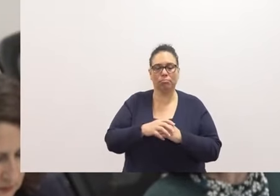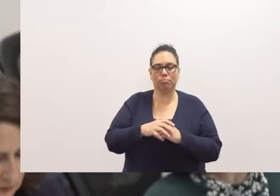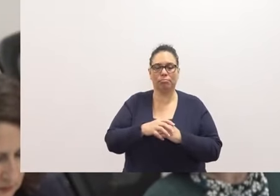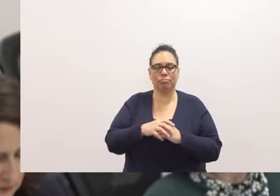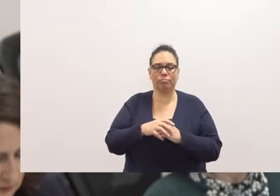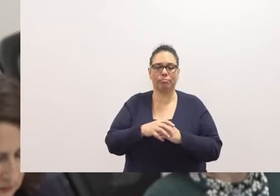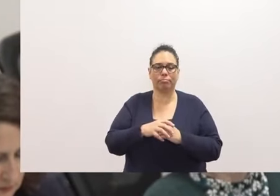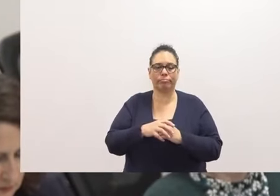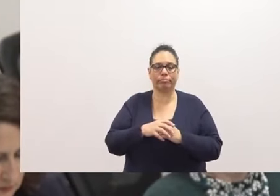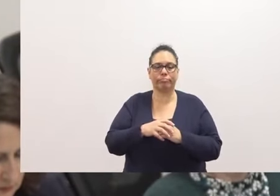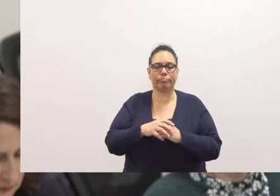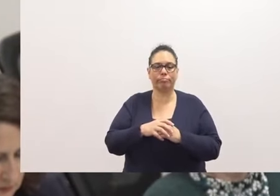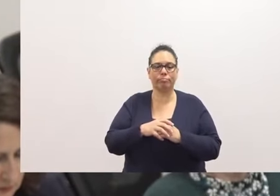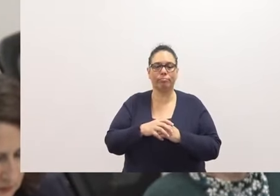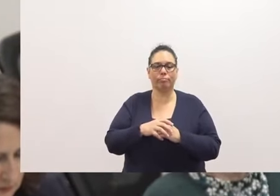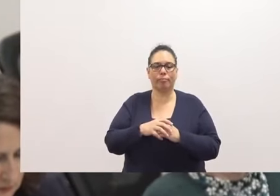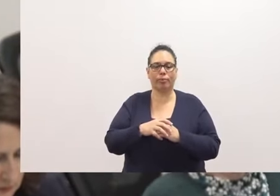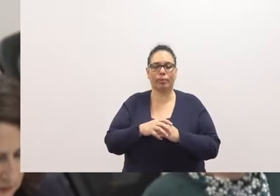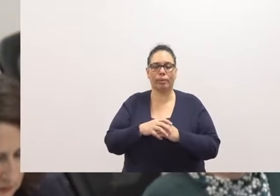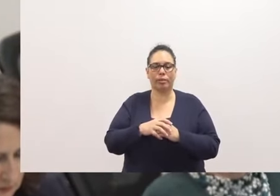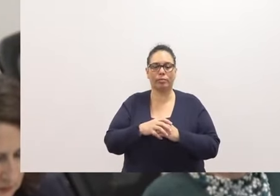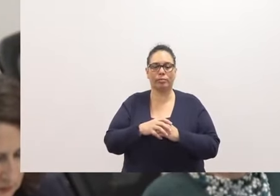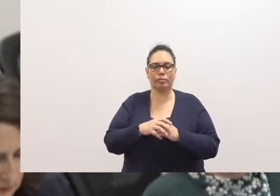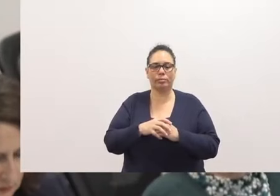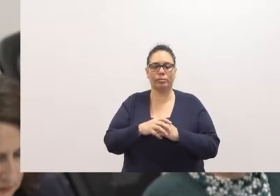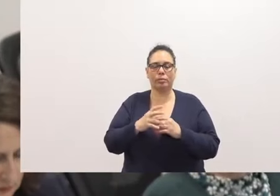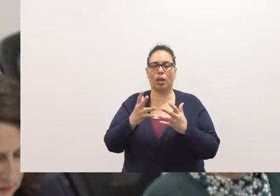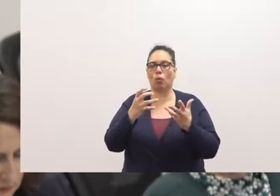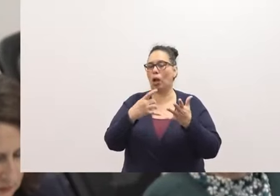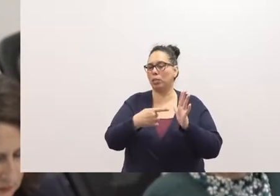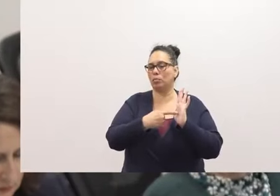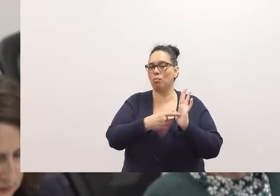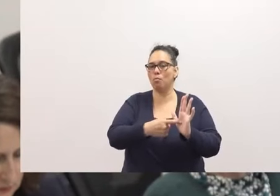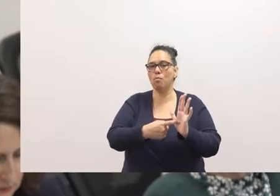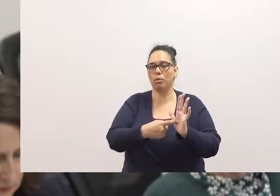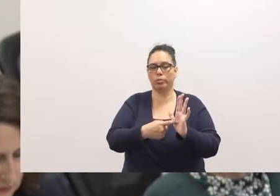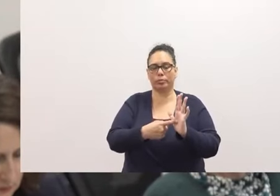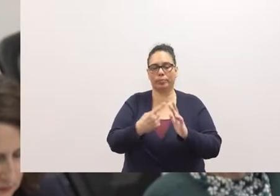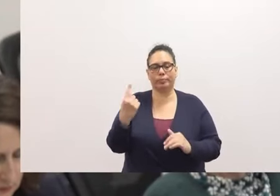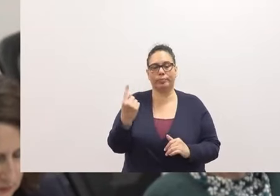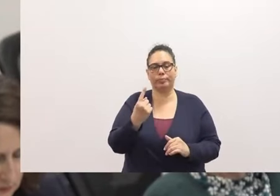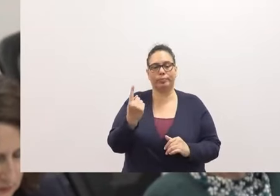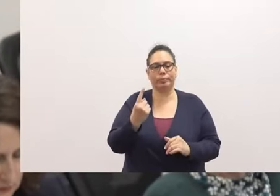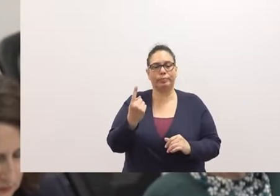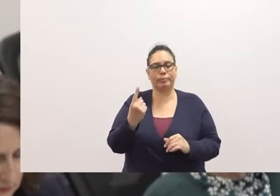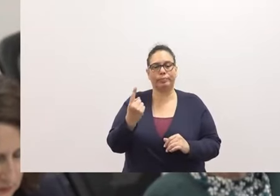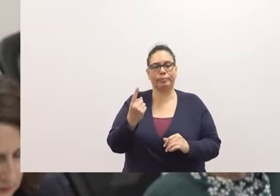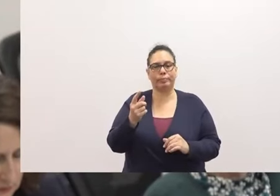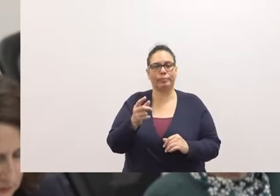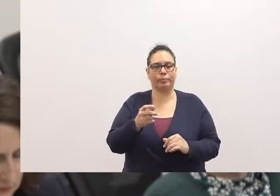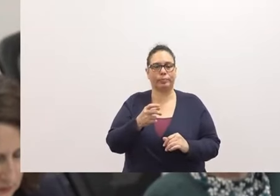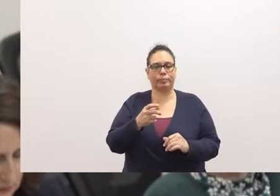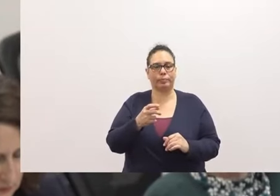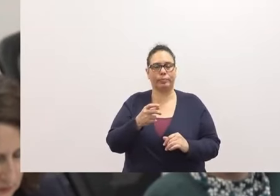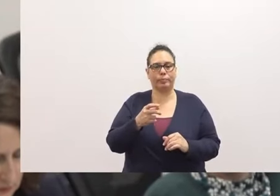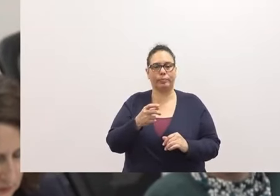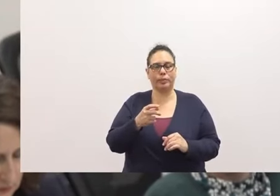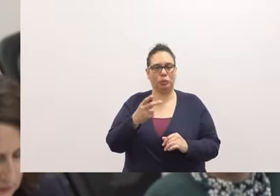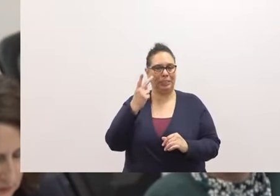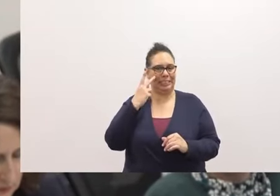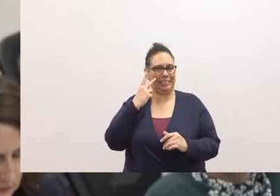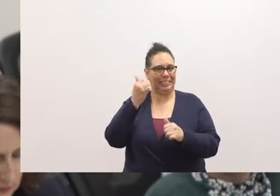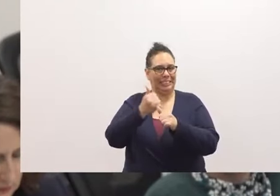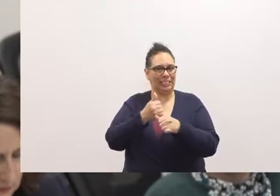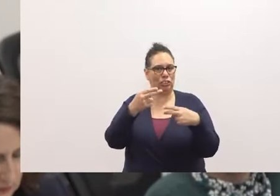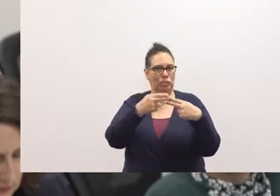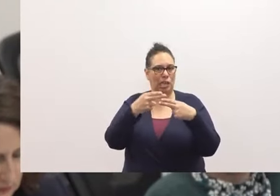So in looking at this data, again, I want to point out something that as we move through each slide,